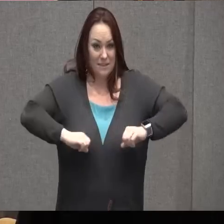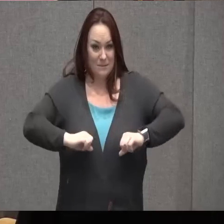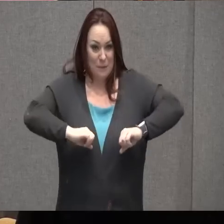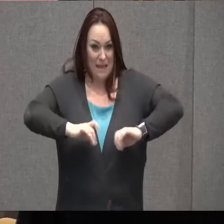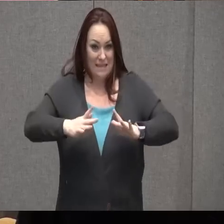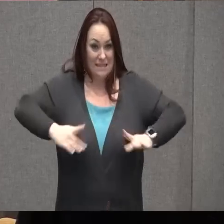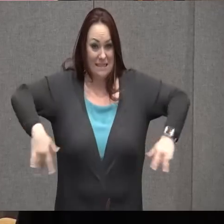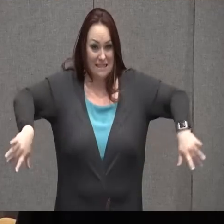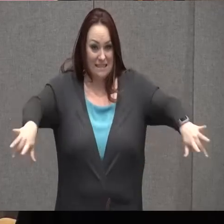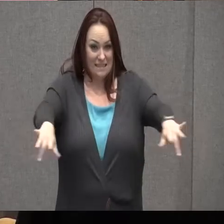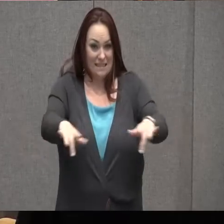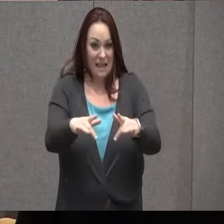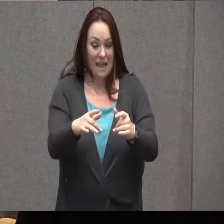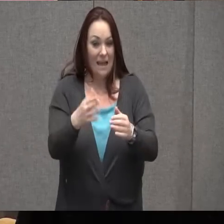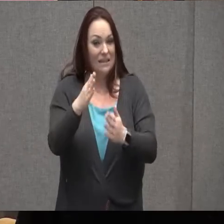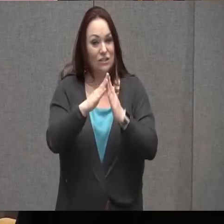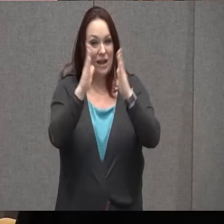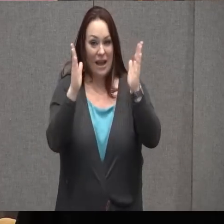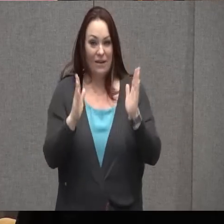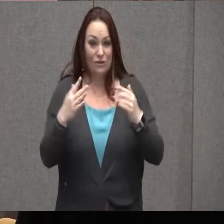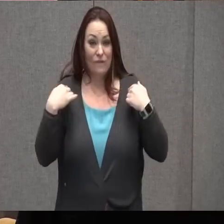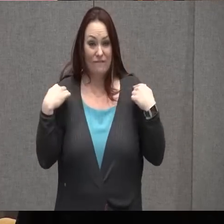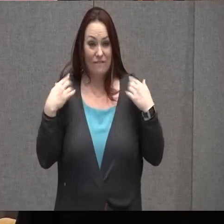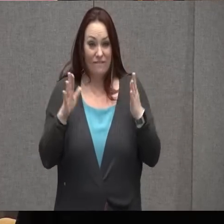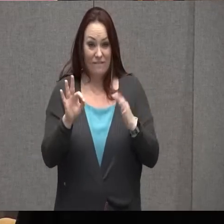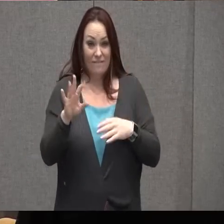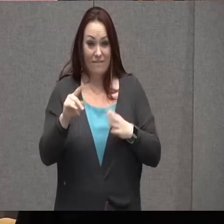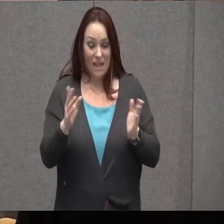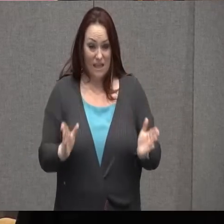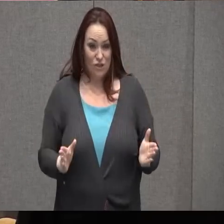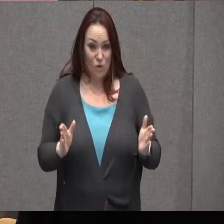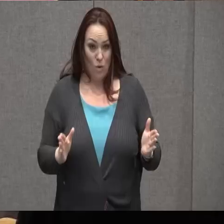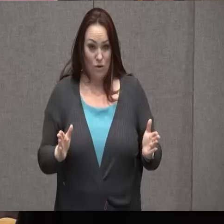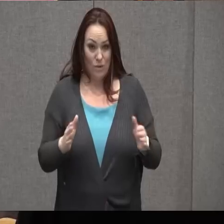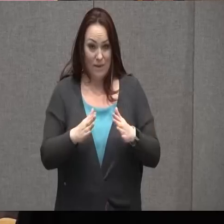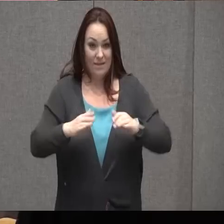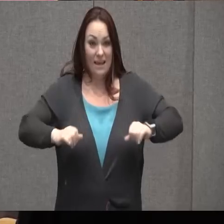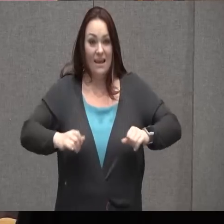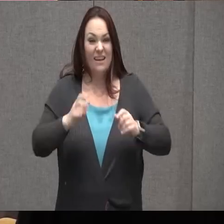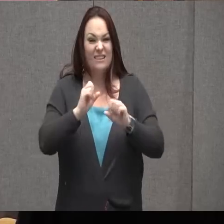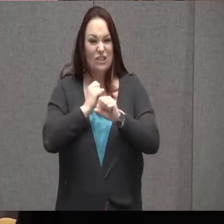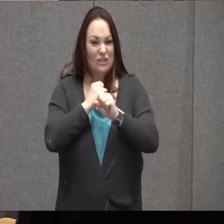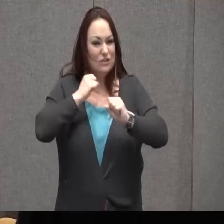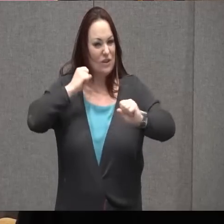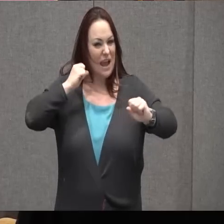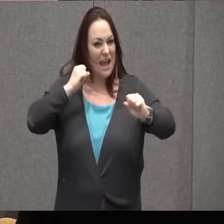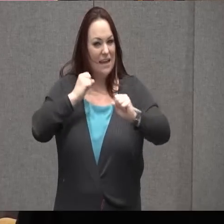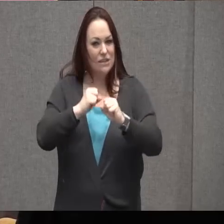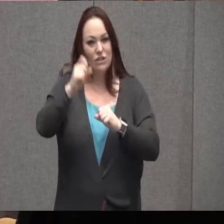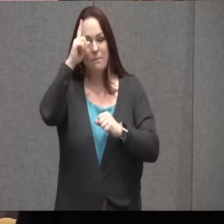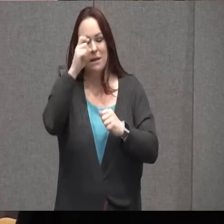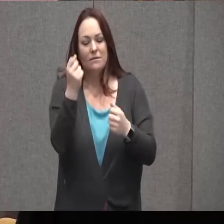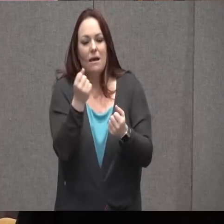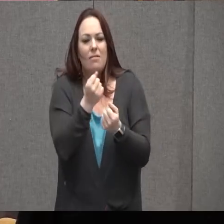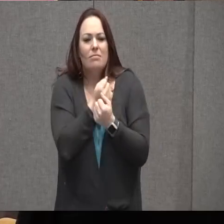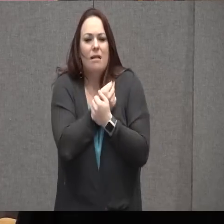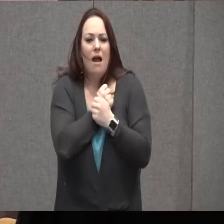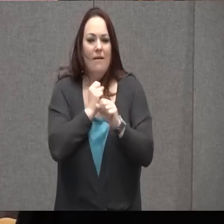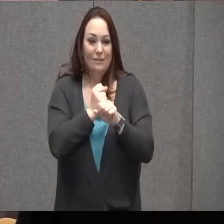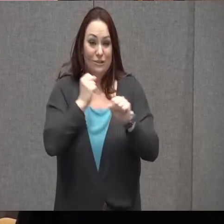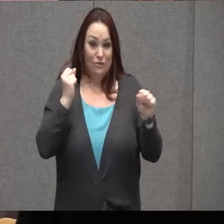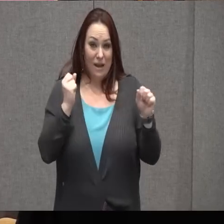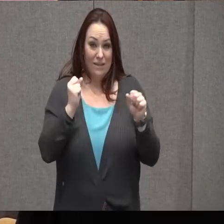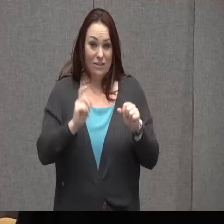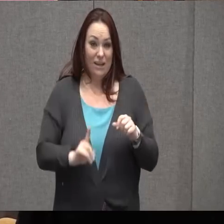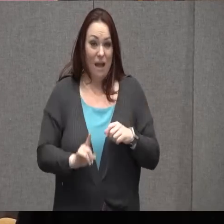at your house. Put your feet shoulder width apart and we're gonna do our stretch just because I love the stretch. We're gonna